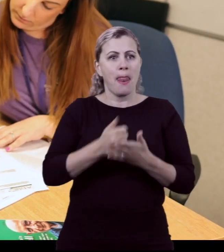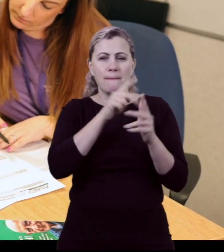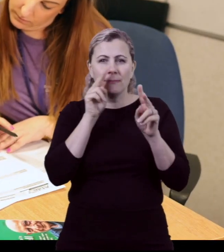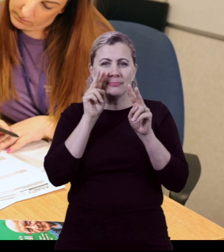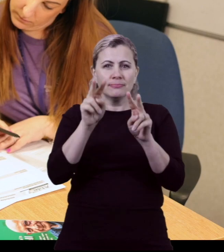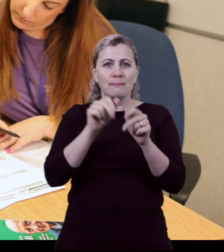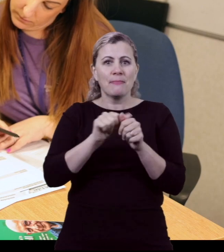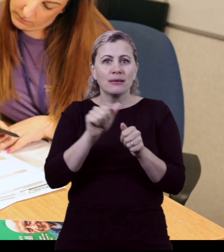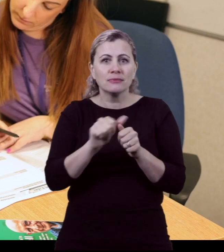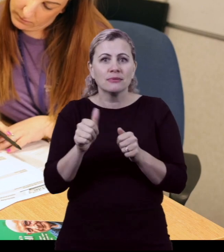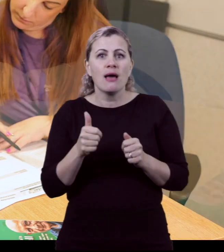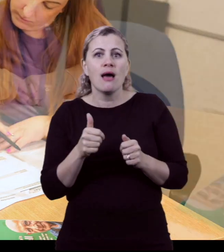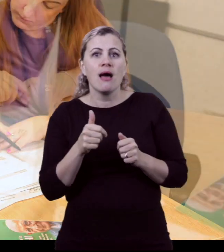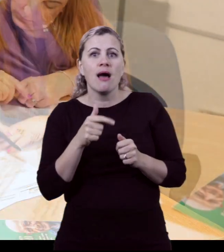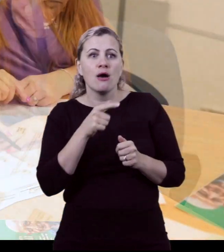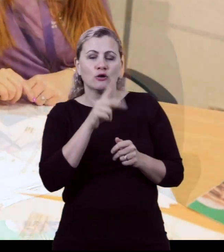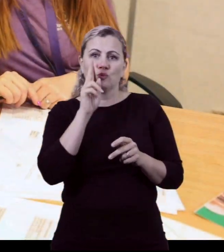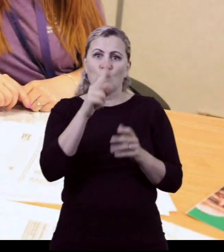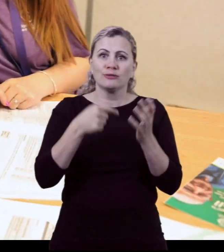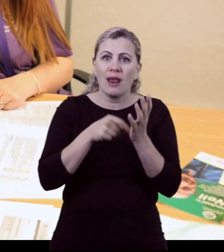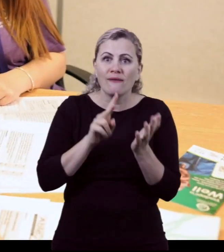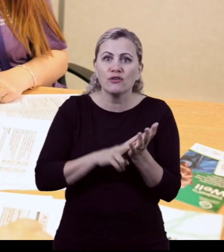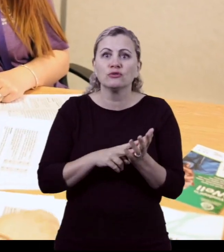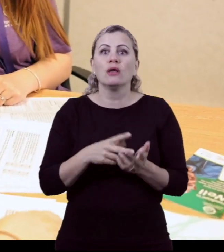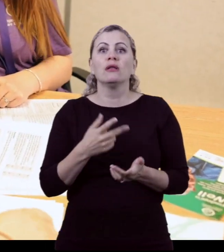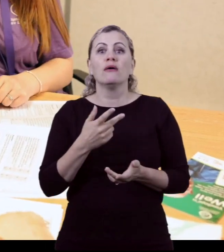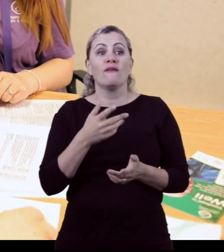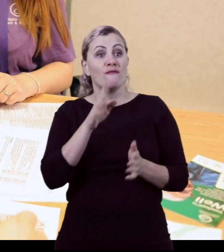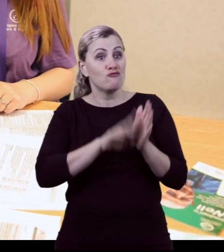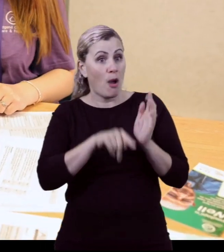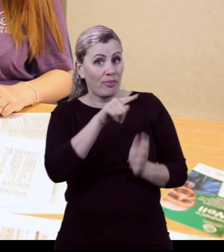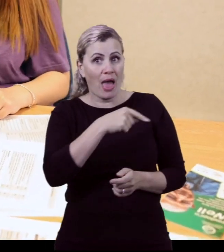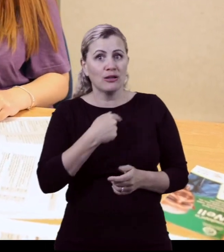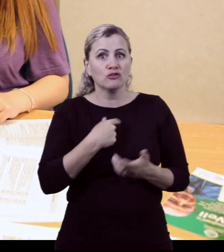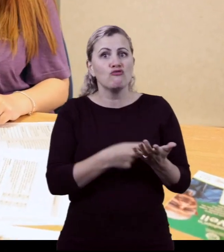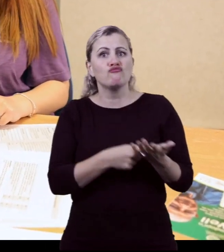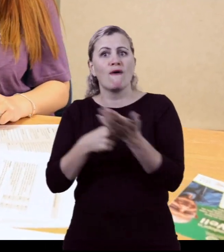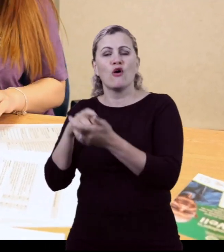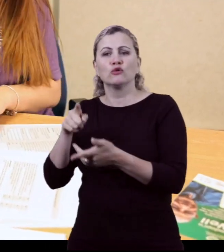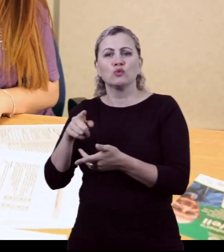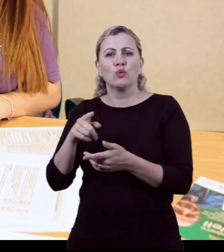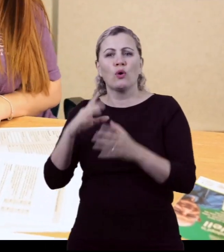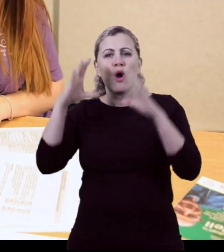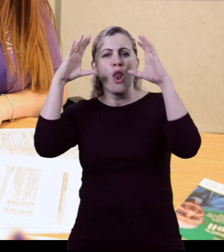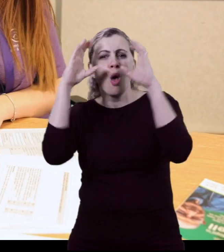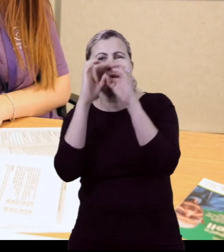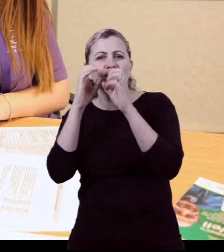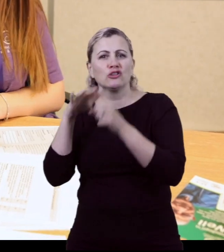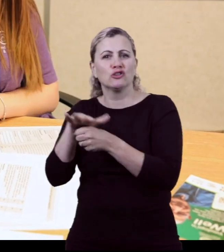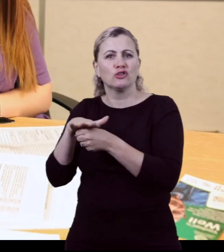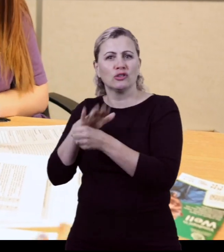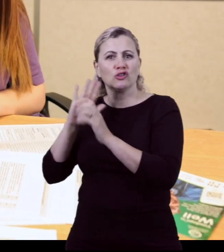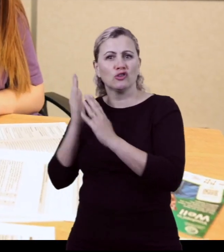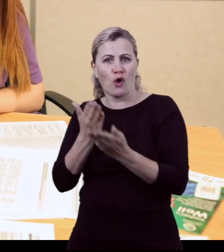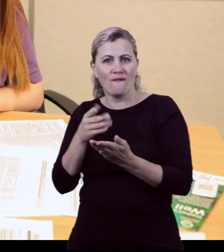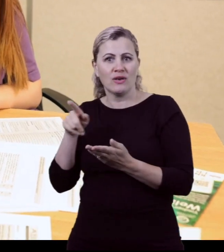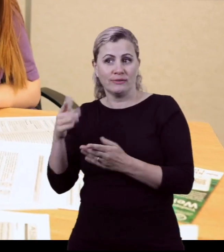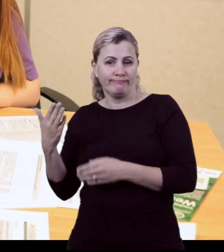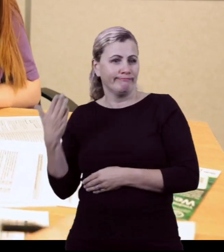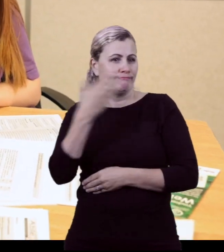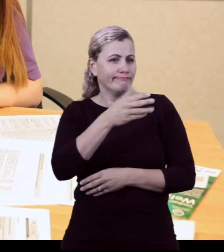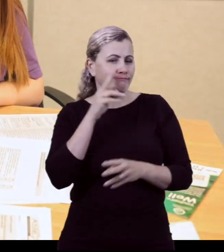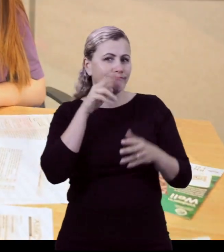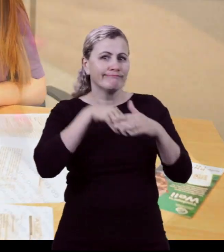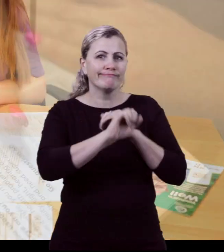So followed on from the low vision referral, the low vision service attended the client's property and they prescribed the client with